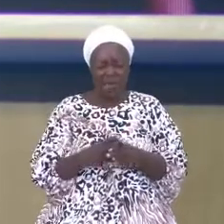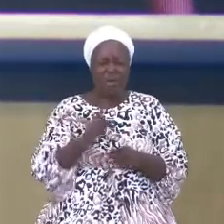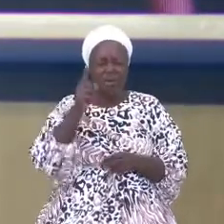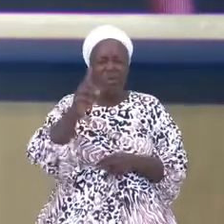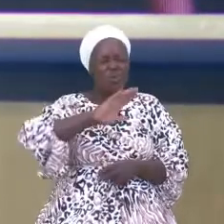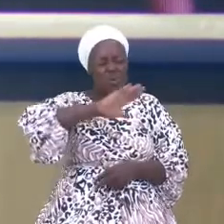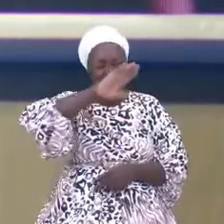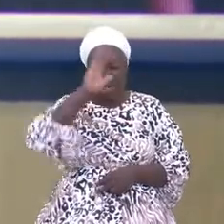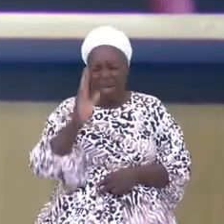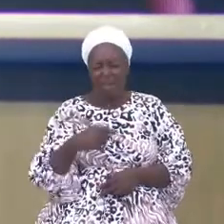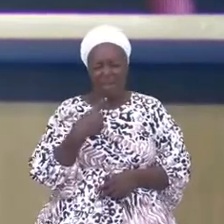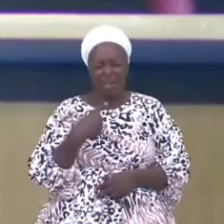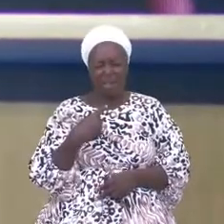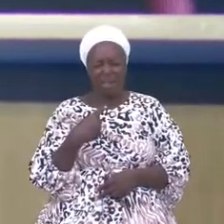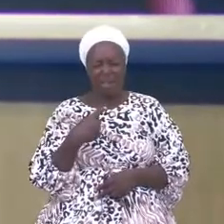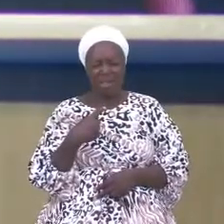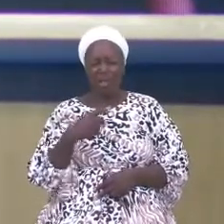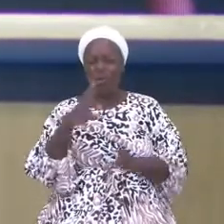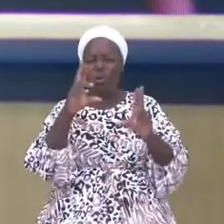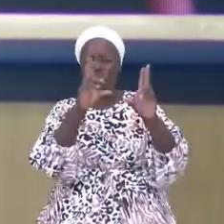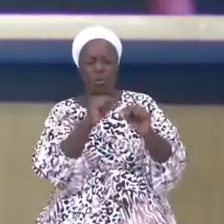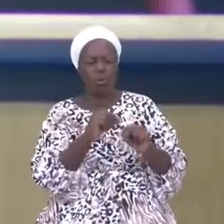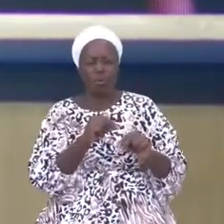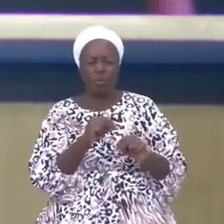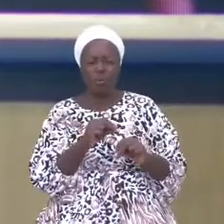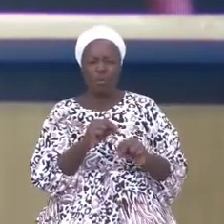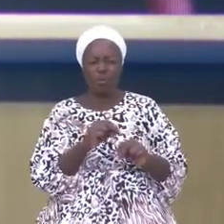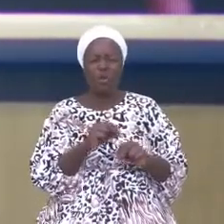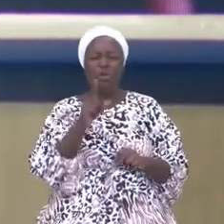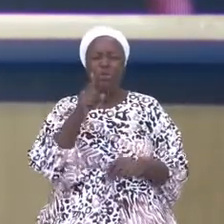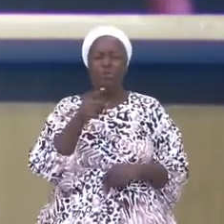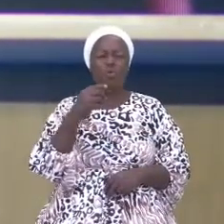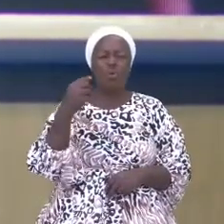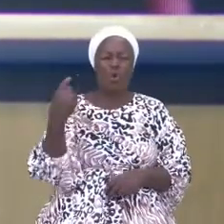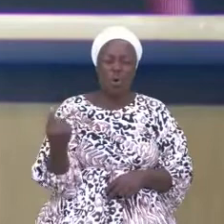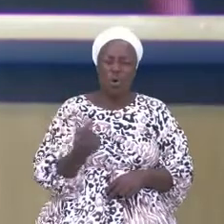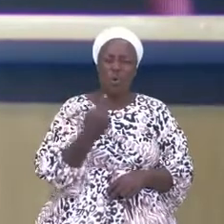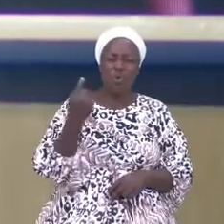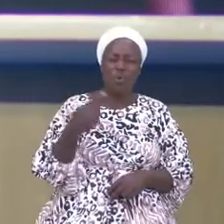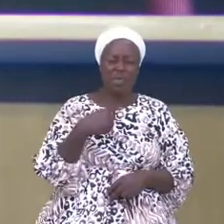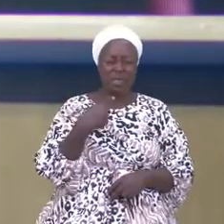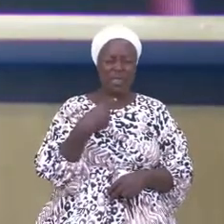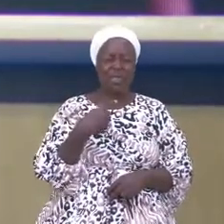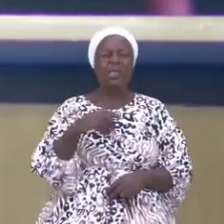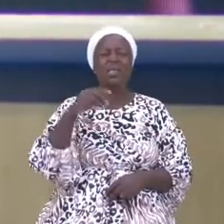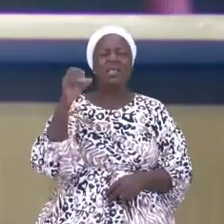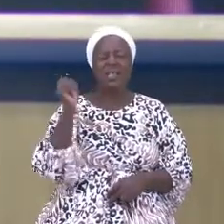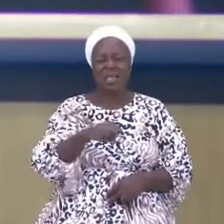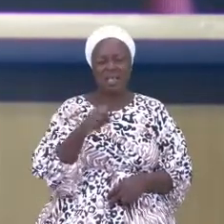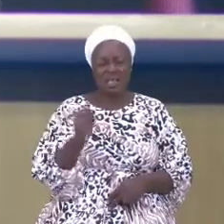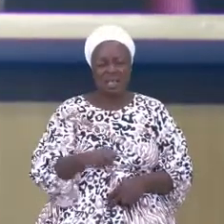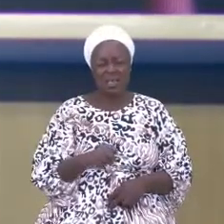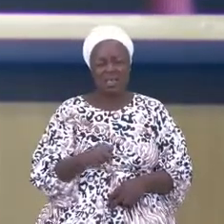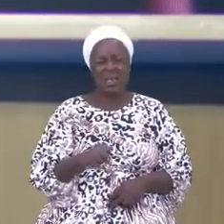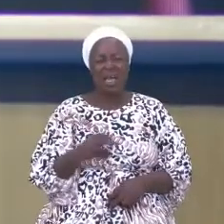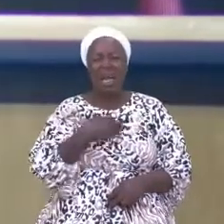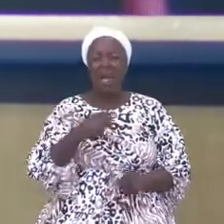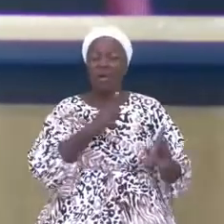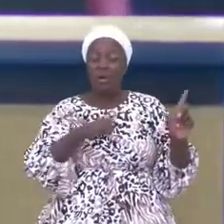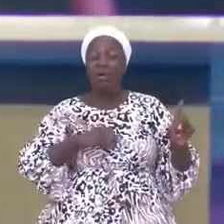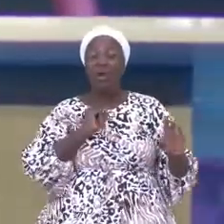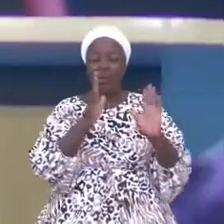never say no. You always say yes. And Lord, I pray